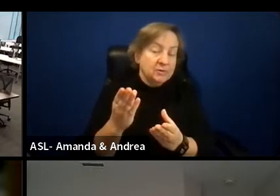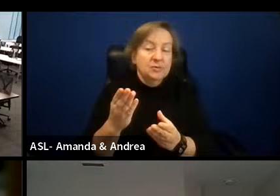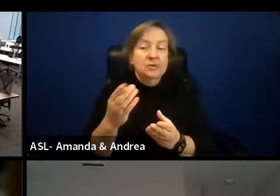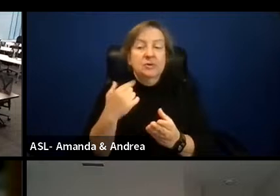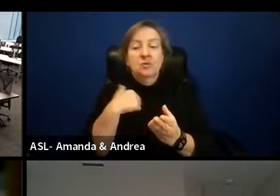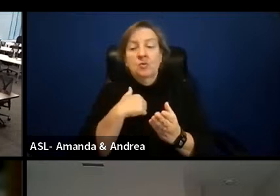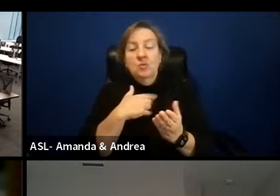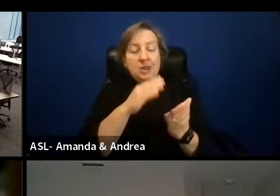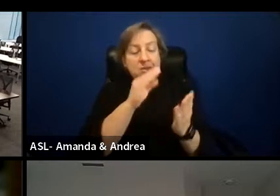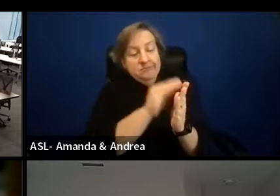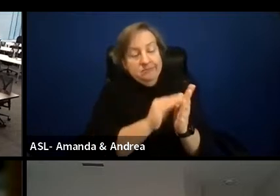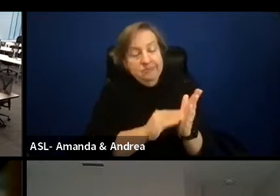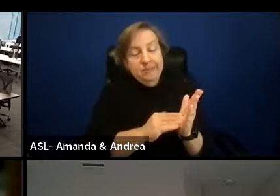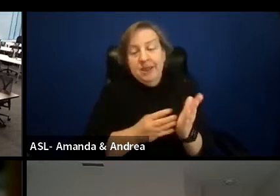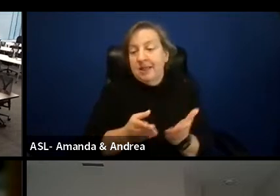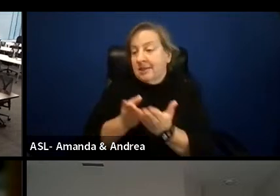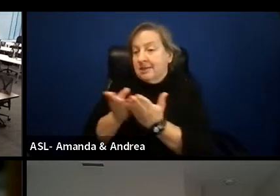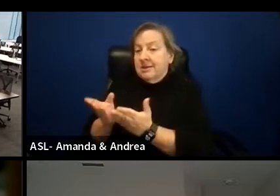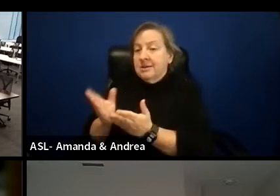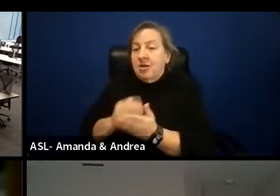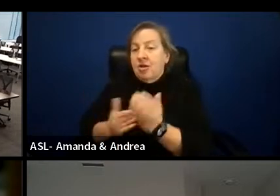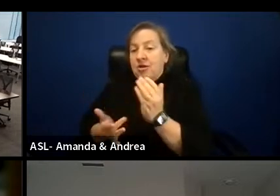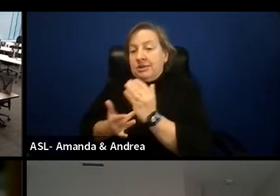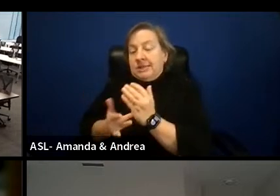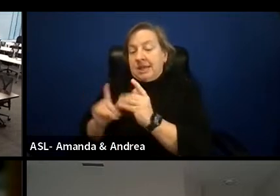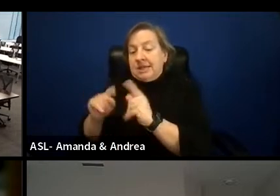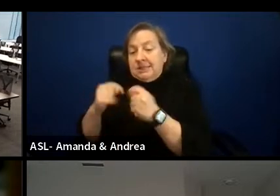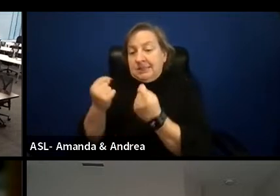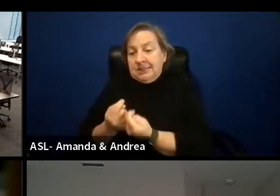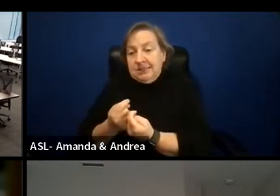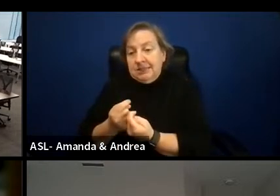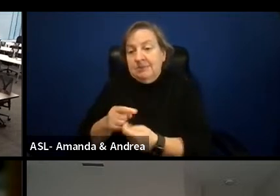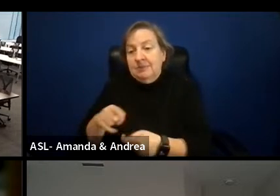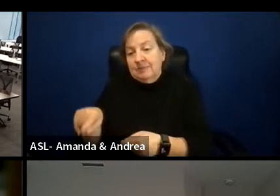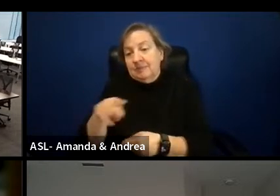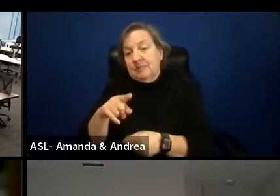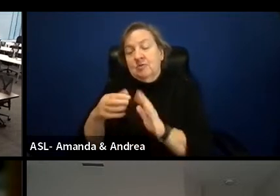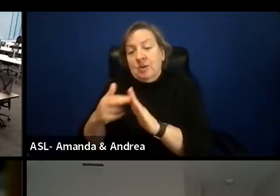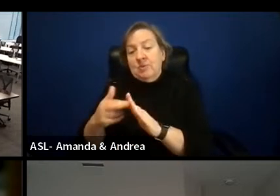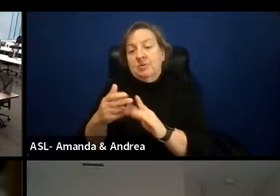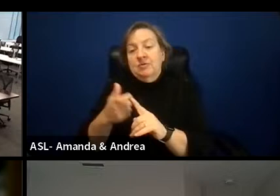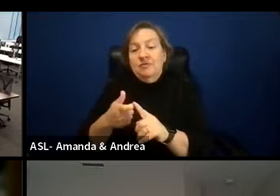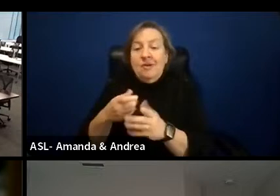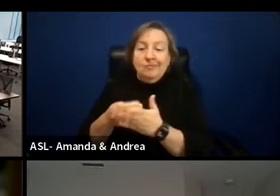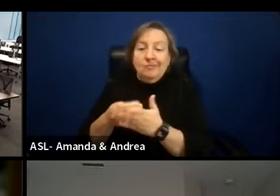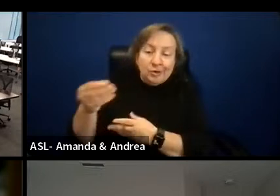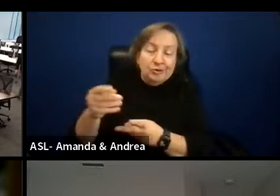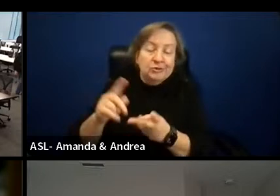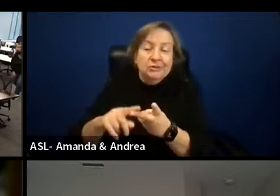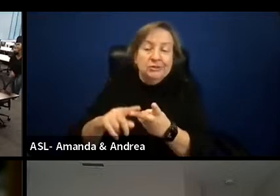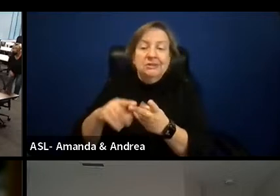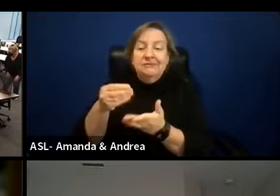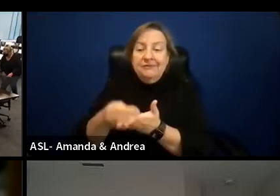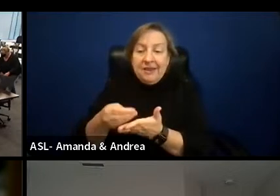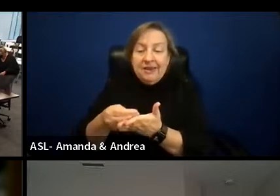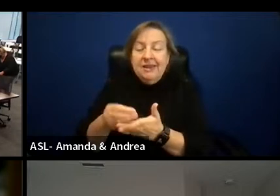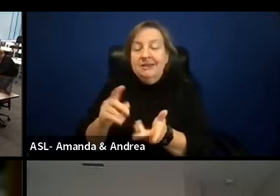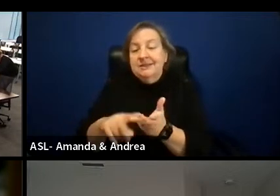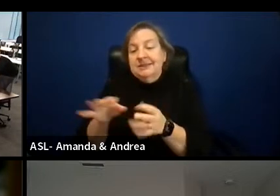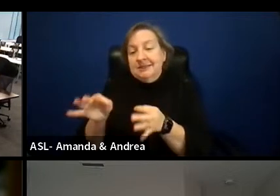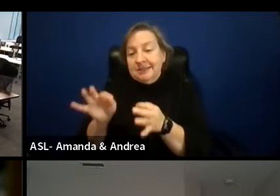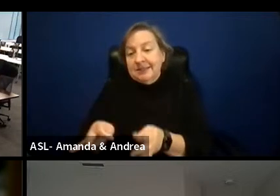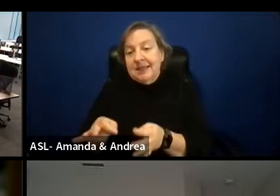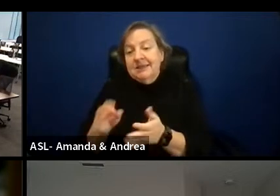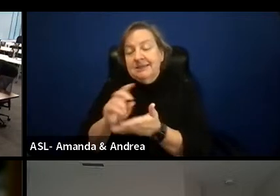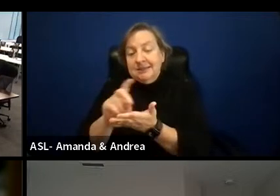before our internal, what we call technical teams, but they are representatives from procurement, finance, design, transit, all